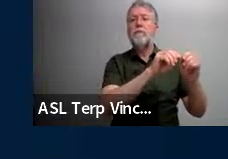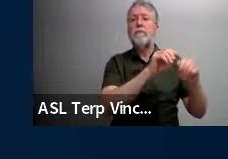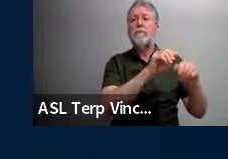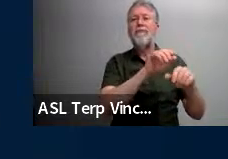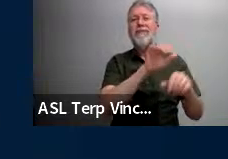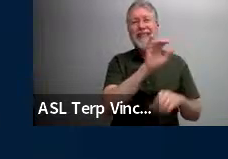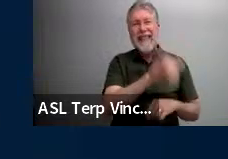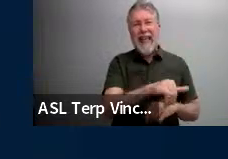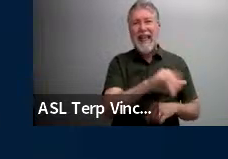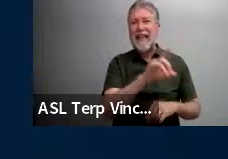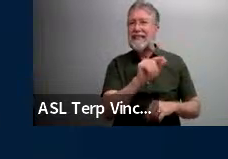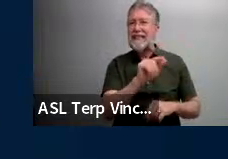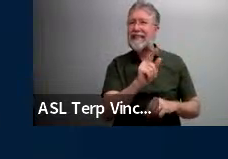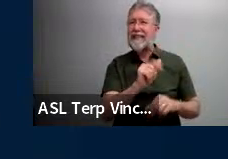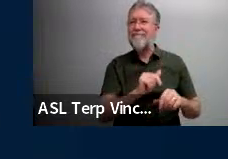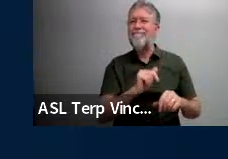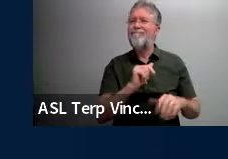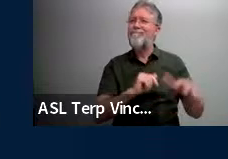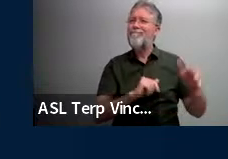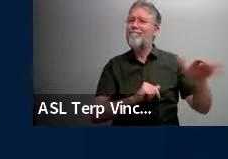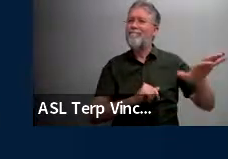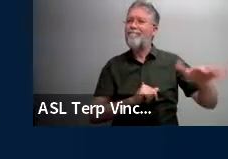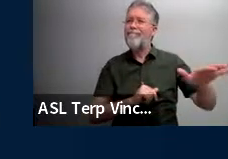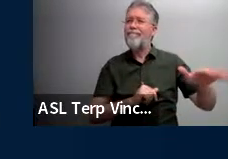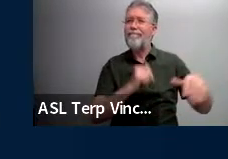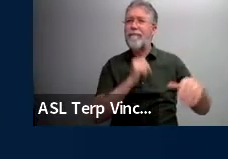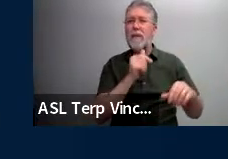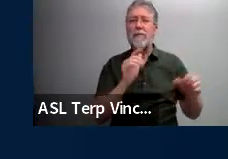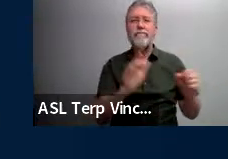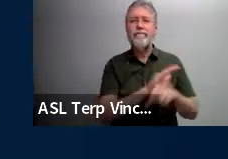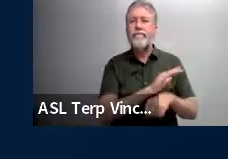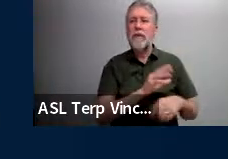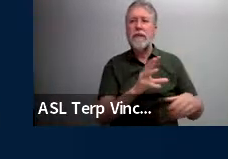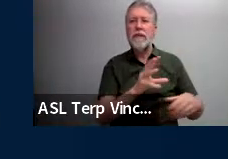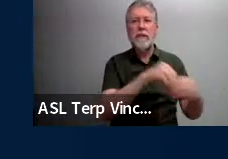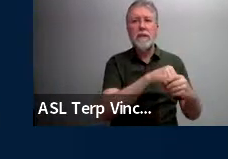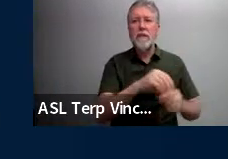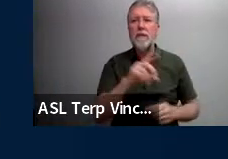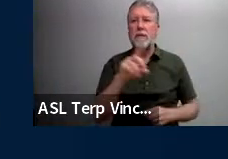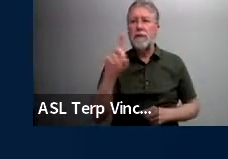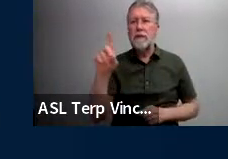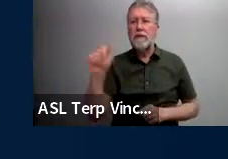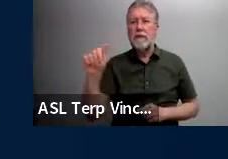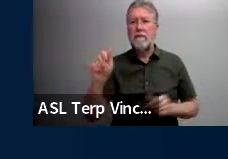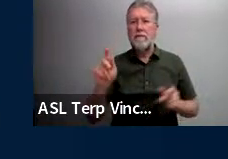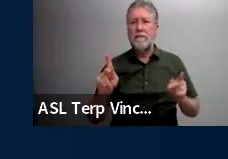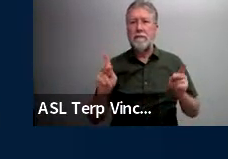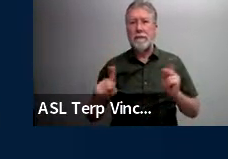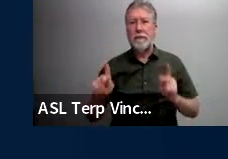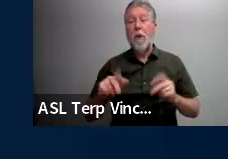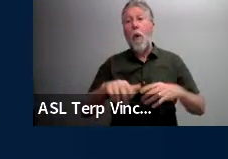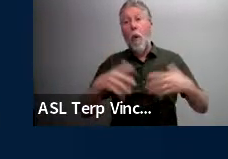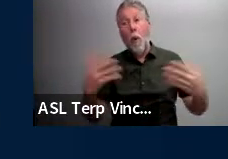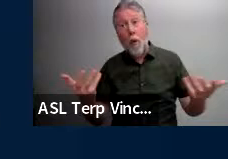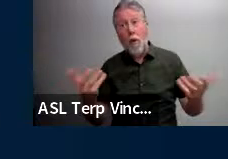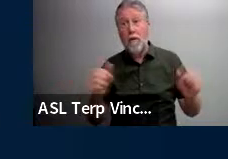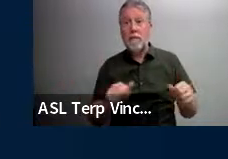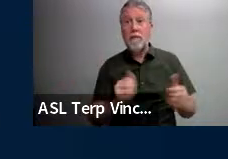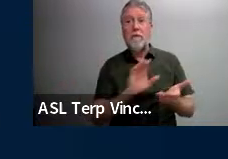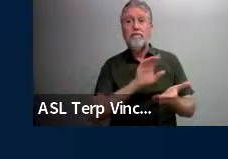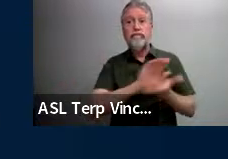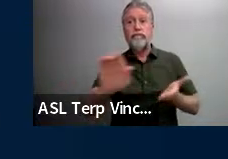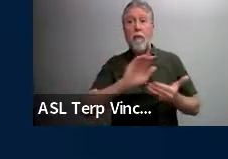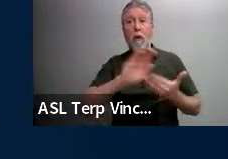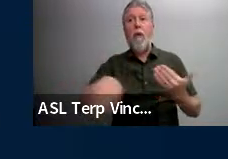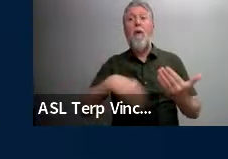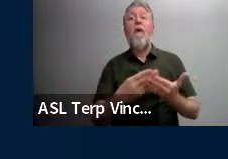data sets may be under-inclusive or even entirely non-inclusive of people with disabilities. And